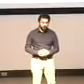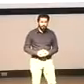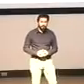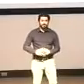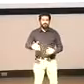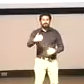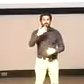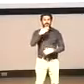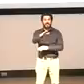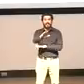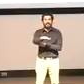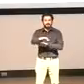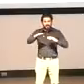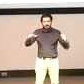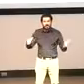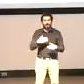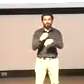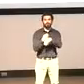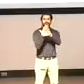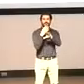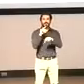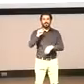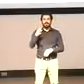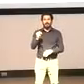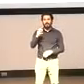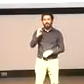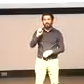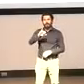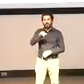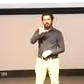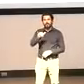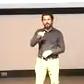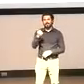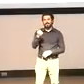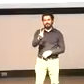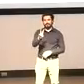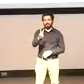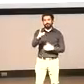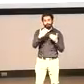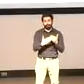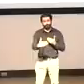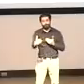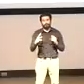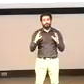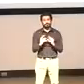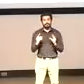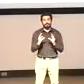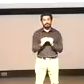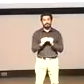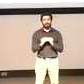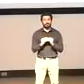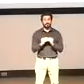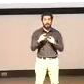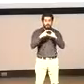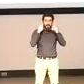Good afternoon. Welcome to the virtual town hall for July 17th. For the duration of this meeting, we have suspended